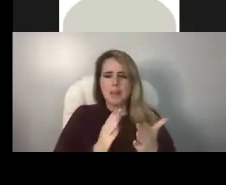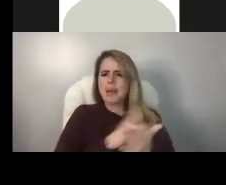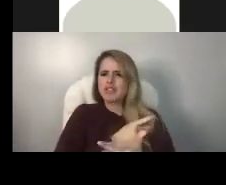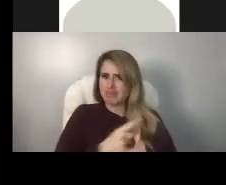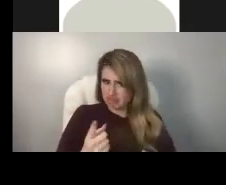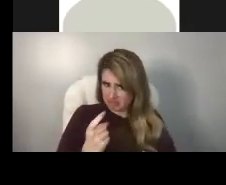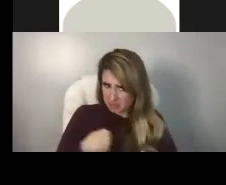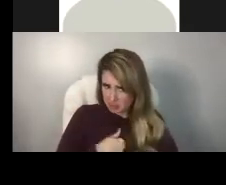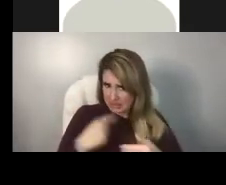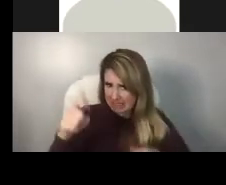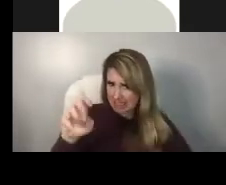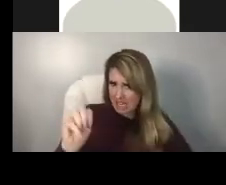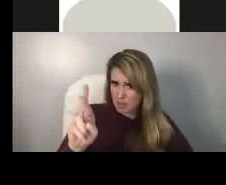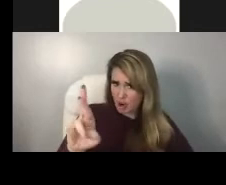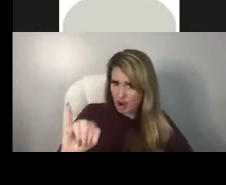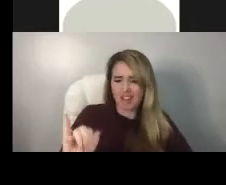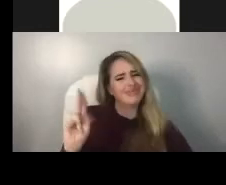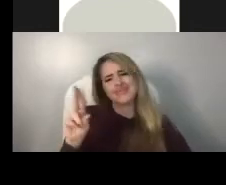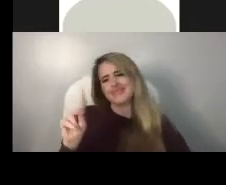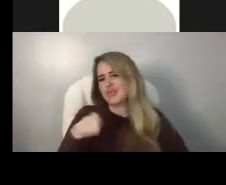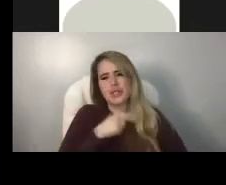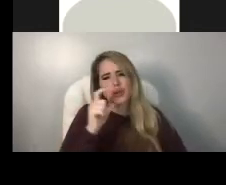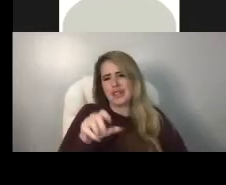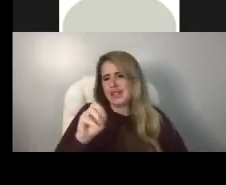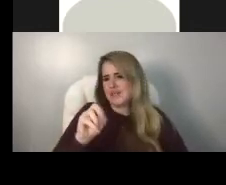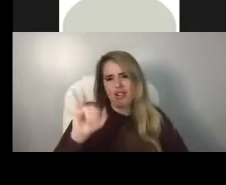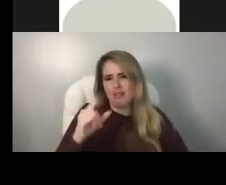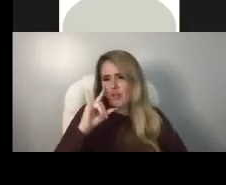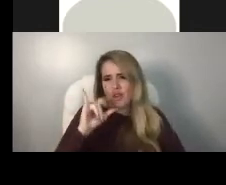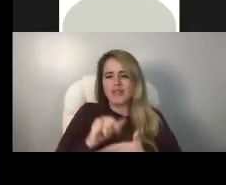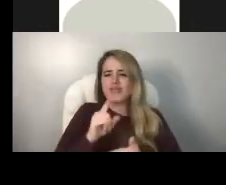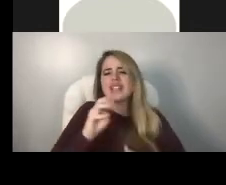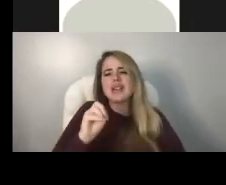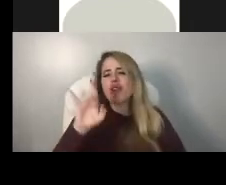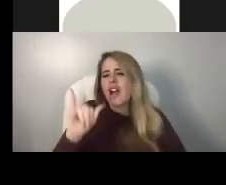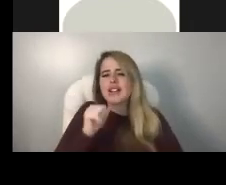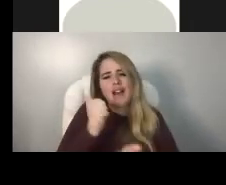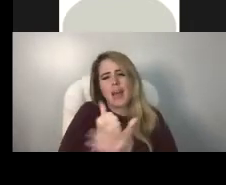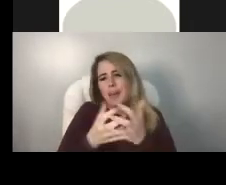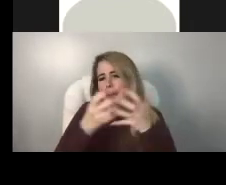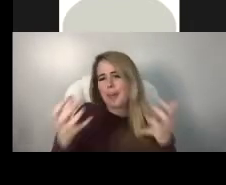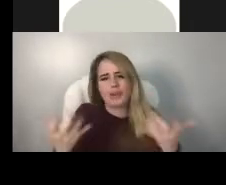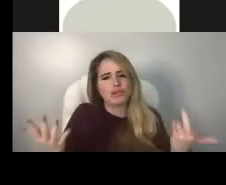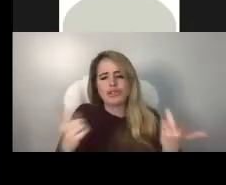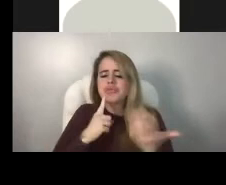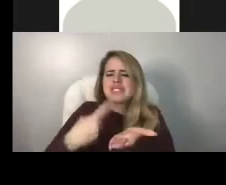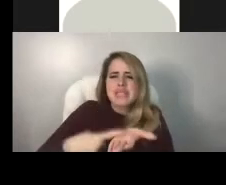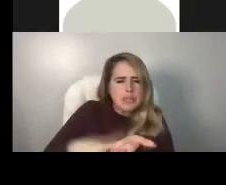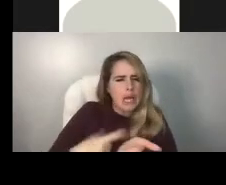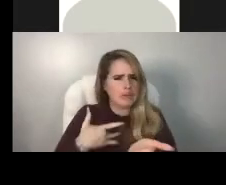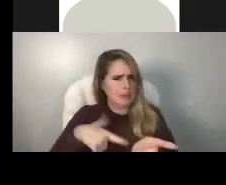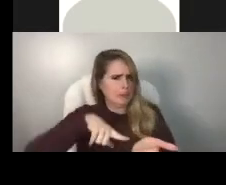an MRI to work up arthritis. It really does not add very much. Now, obviously, there are exceptions.